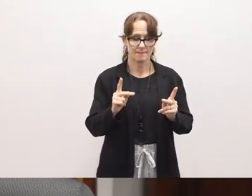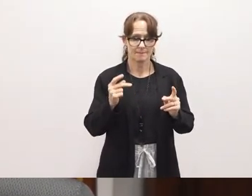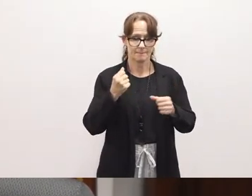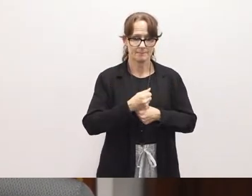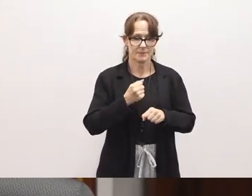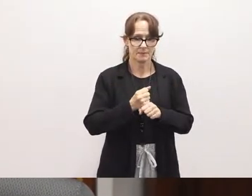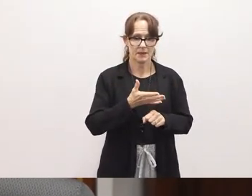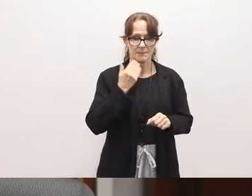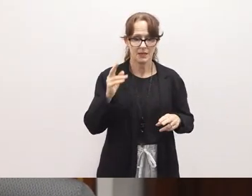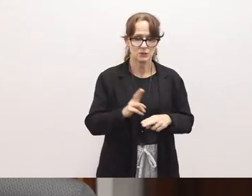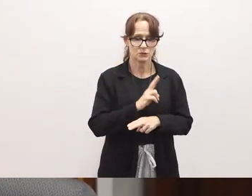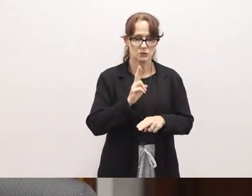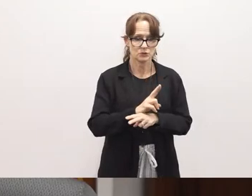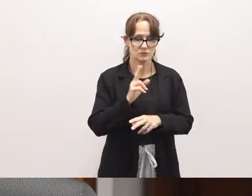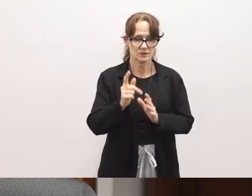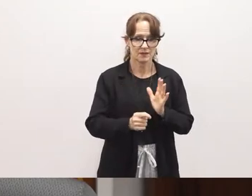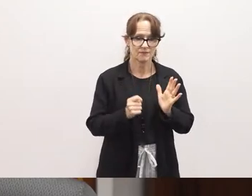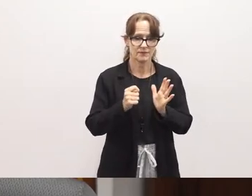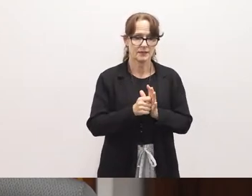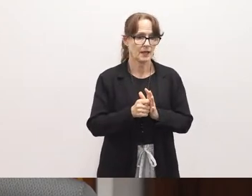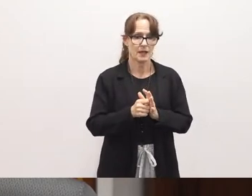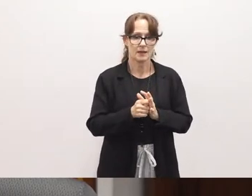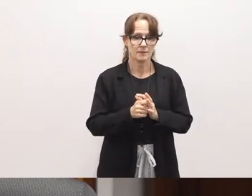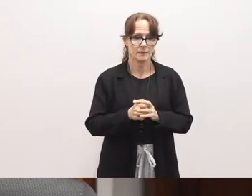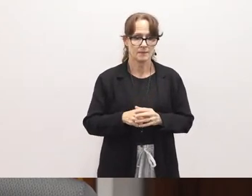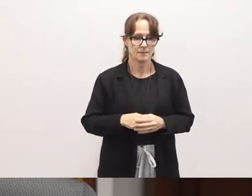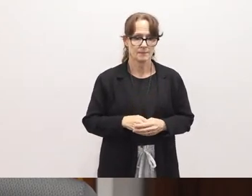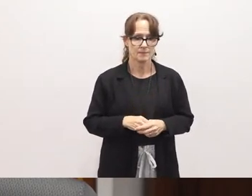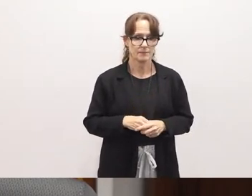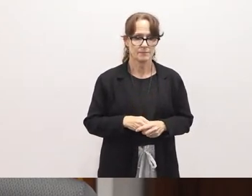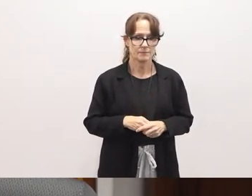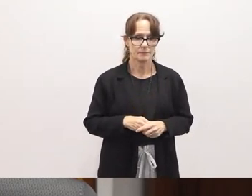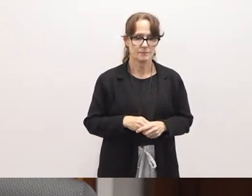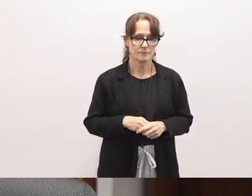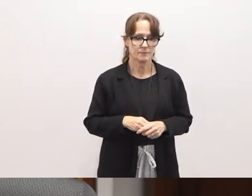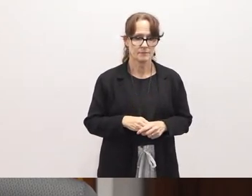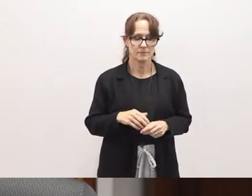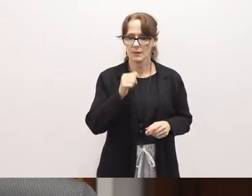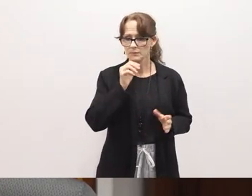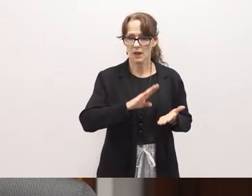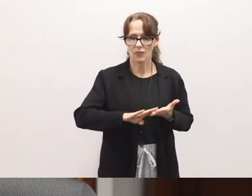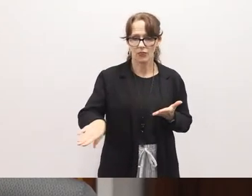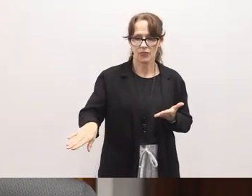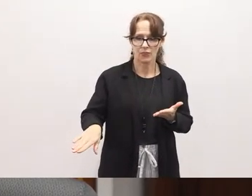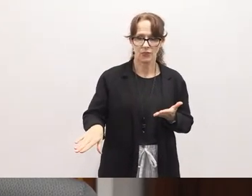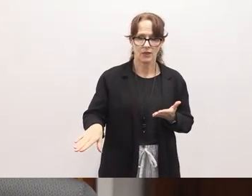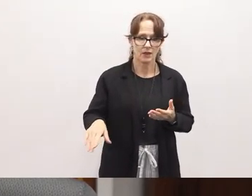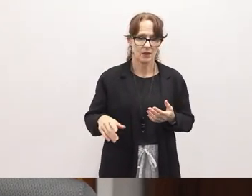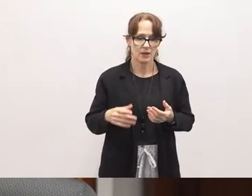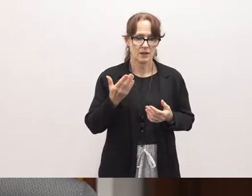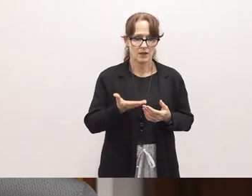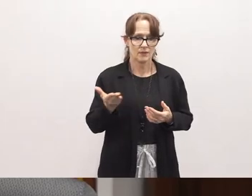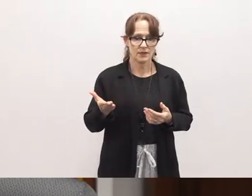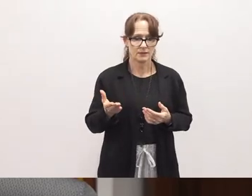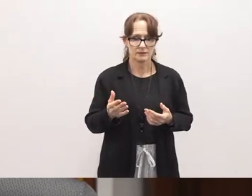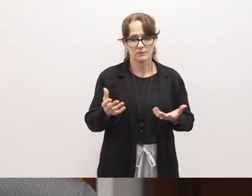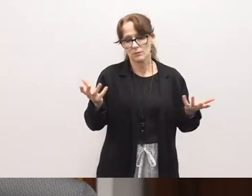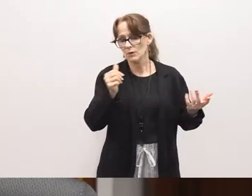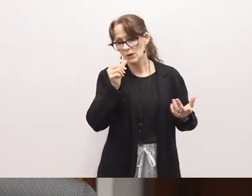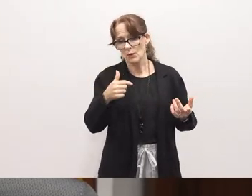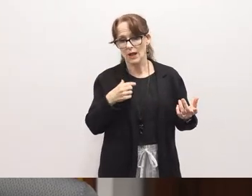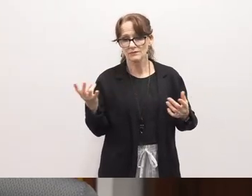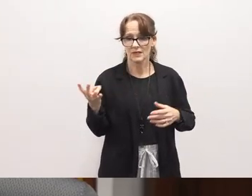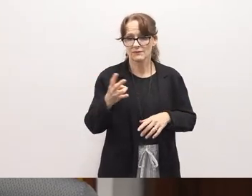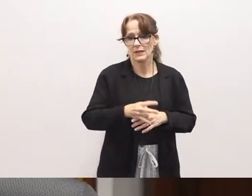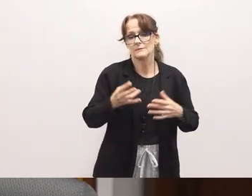the best use of our time. It wasn't dismissing that there would be items that we just wouldn't have